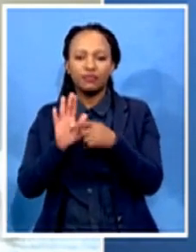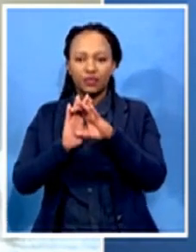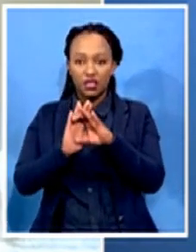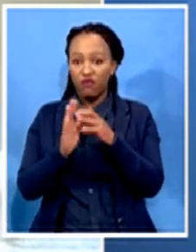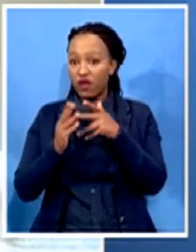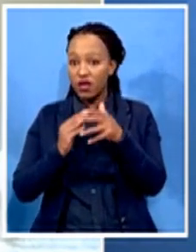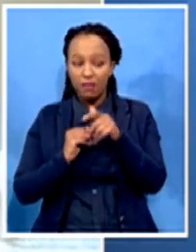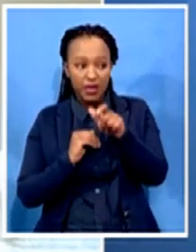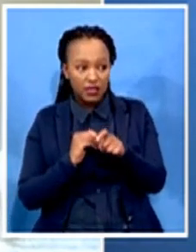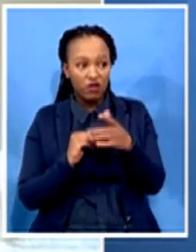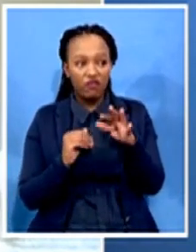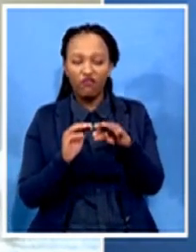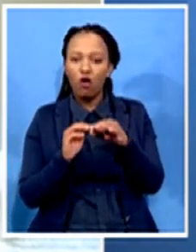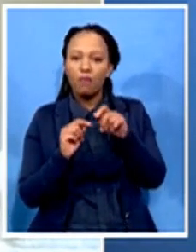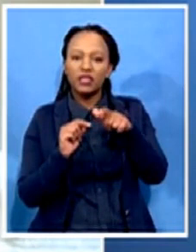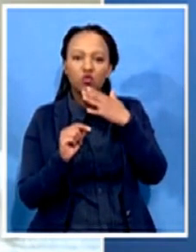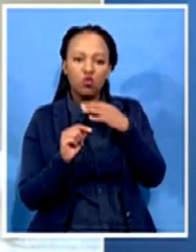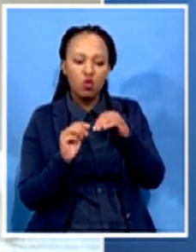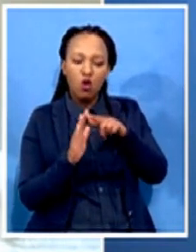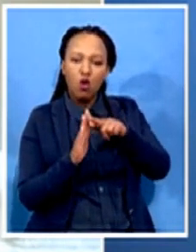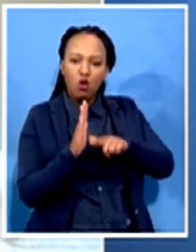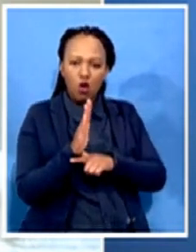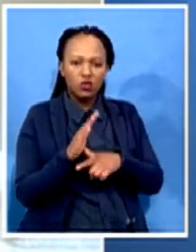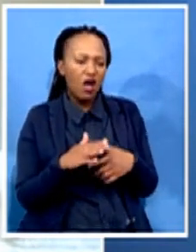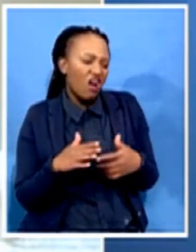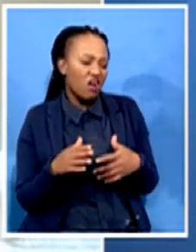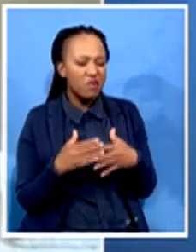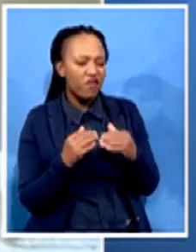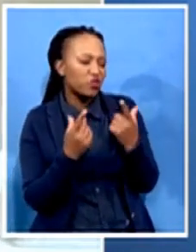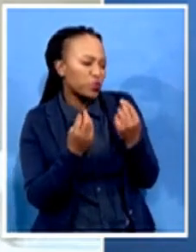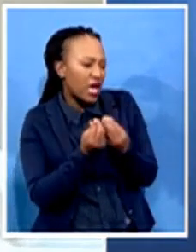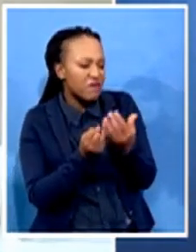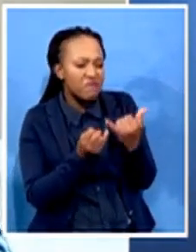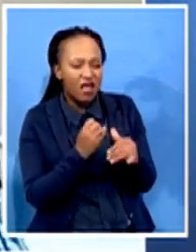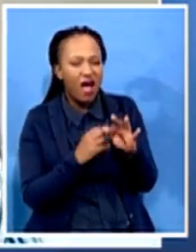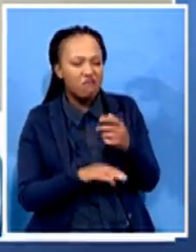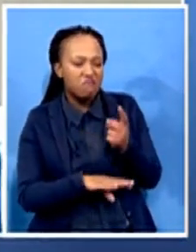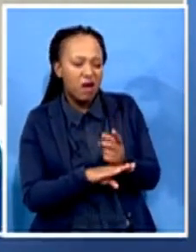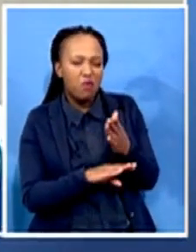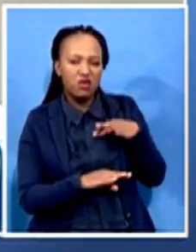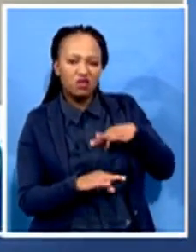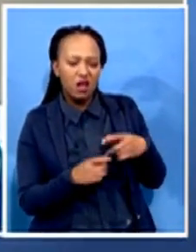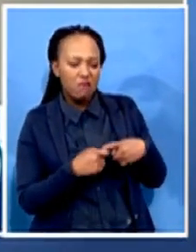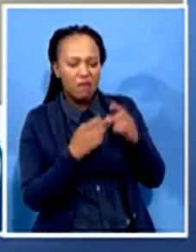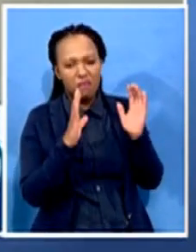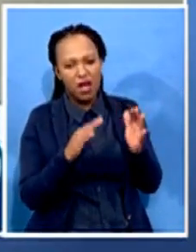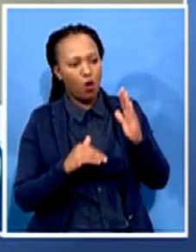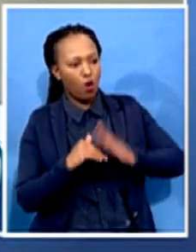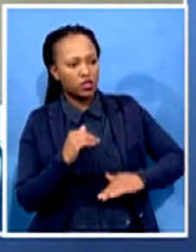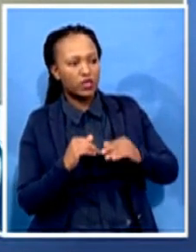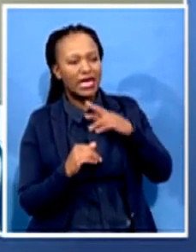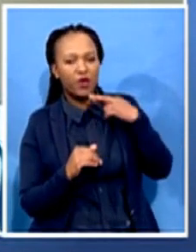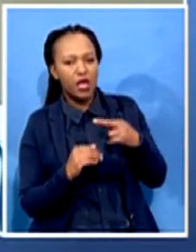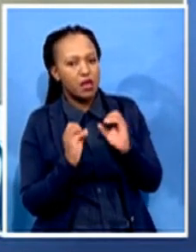that, they can get away with a slap on the wrist and there's no real consequences and accountability for failures. Mr. Mare, I remember